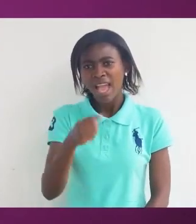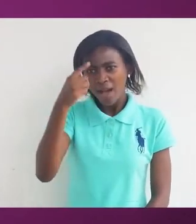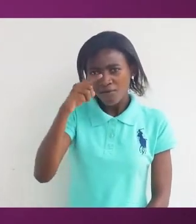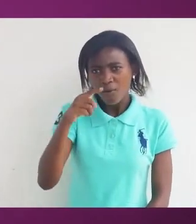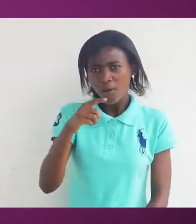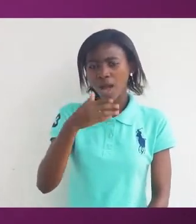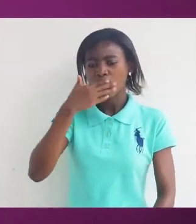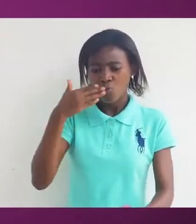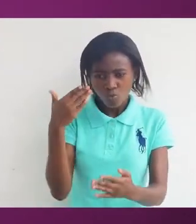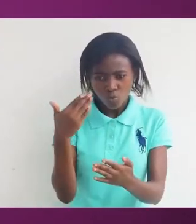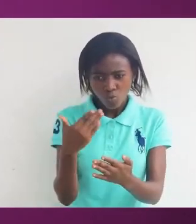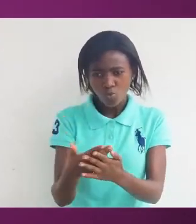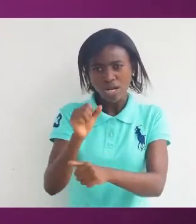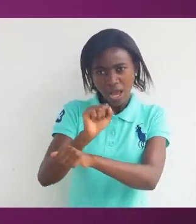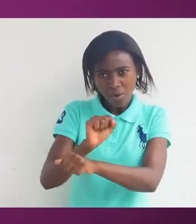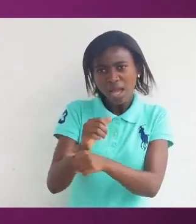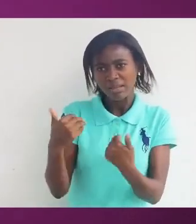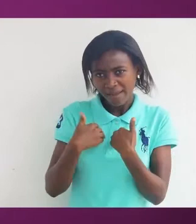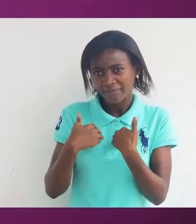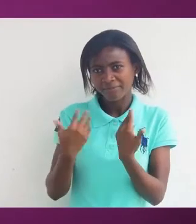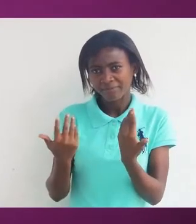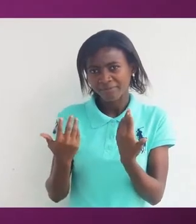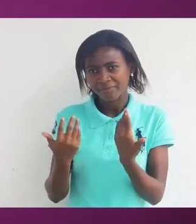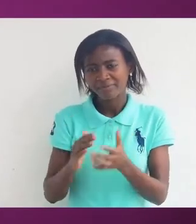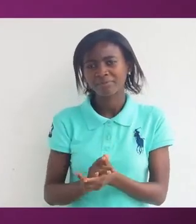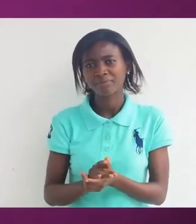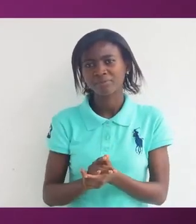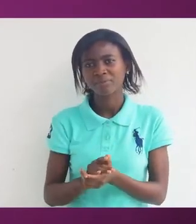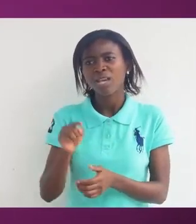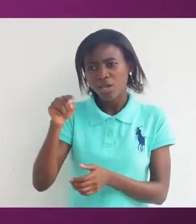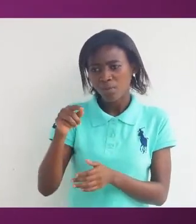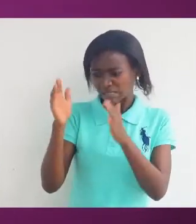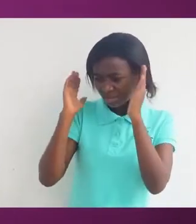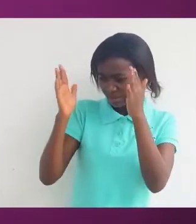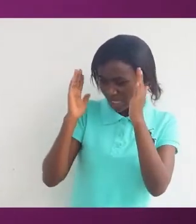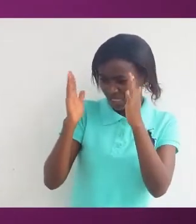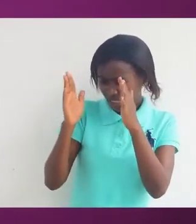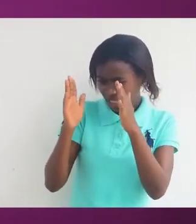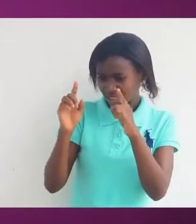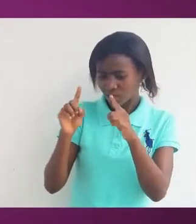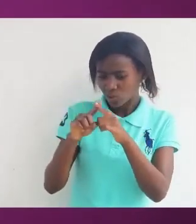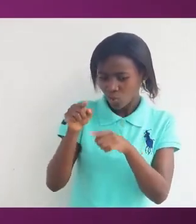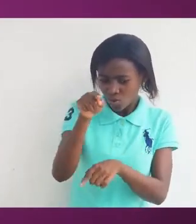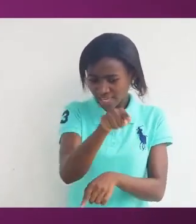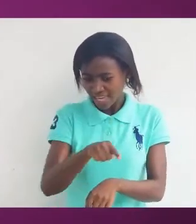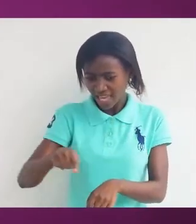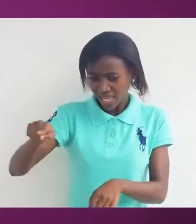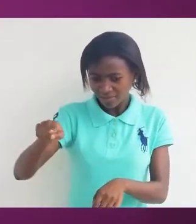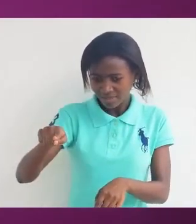successful construction to be achieved, you need to pay attention to curves